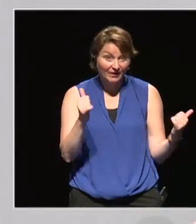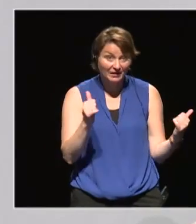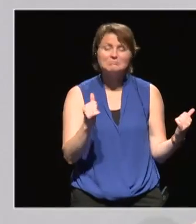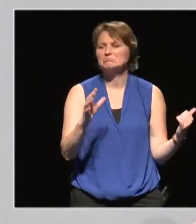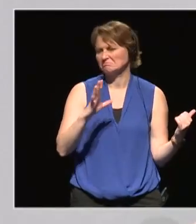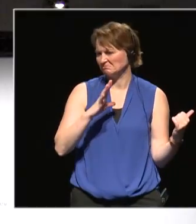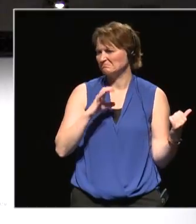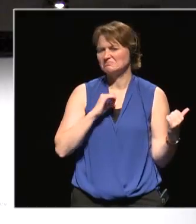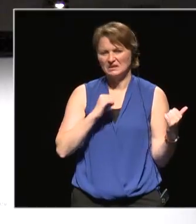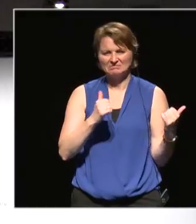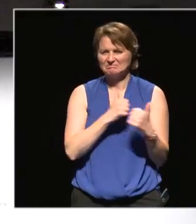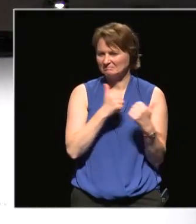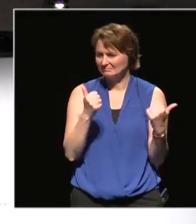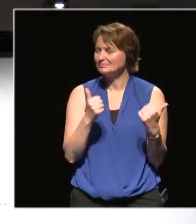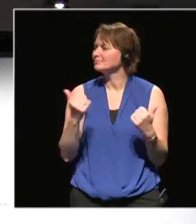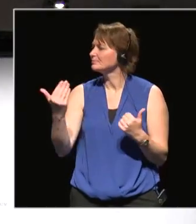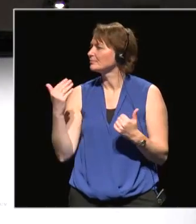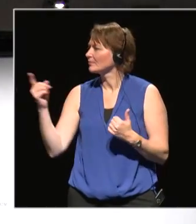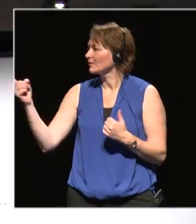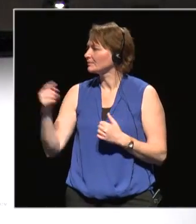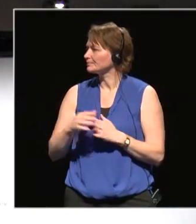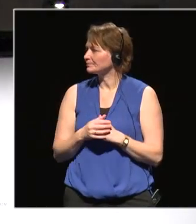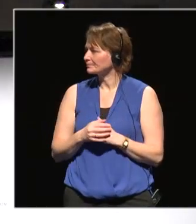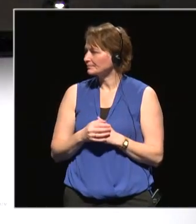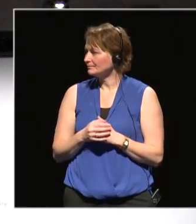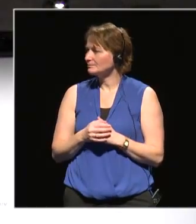Okay, let's come to the front. Sam.